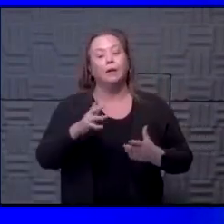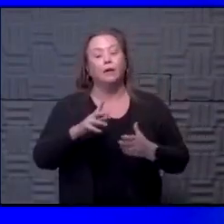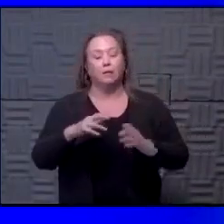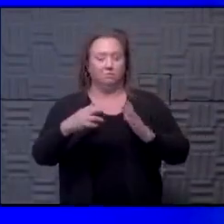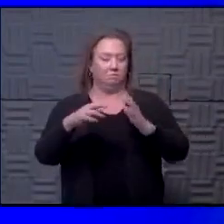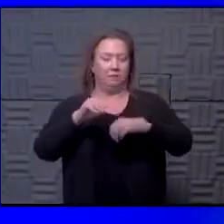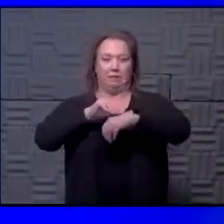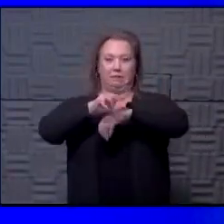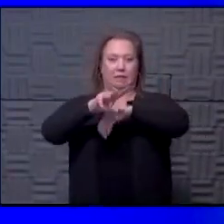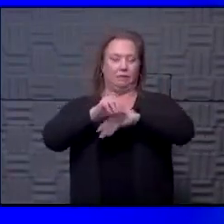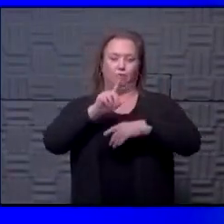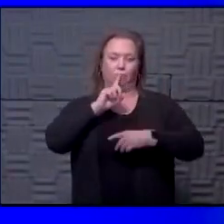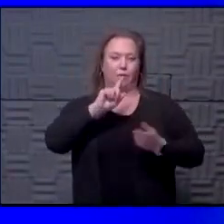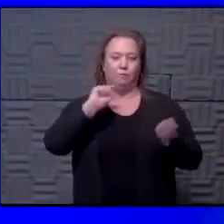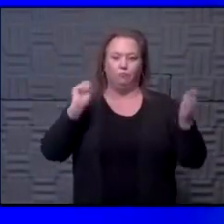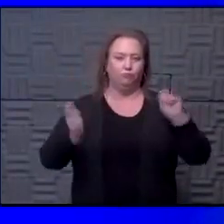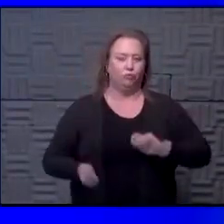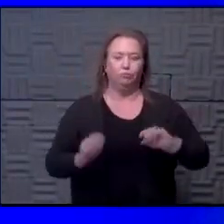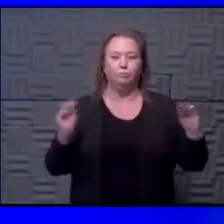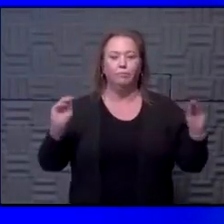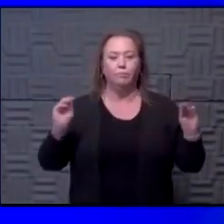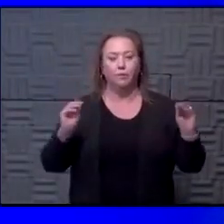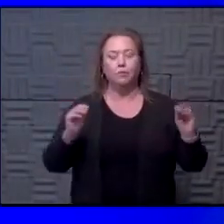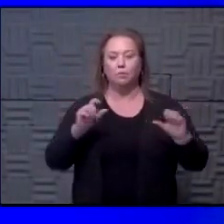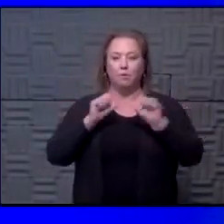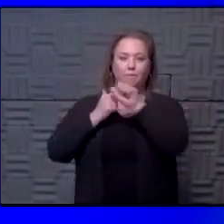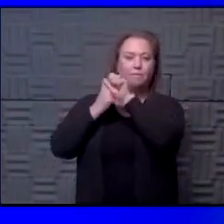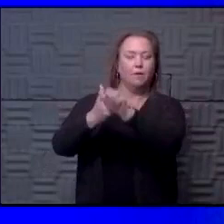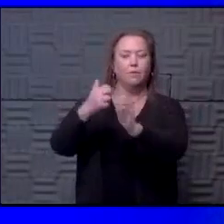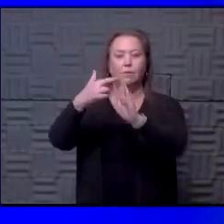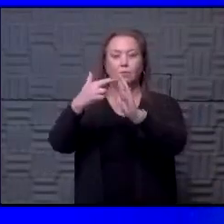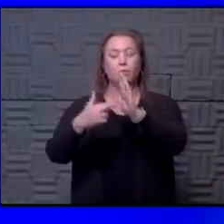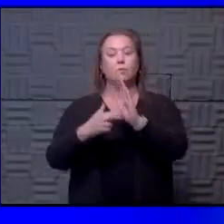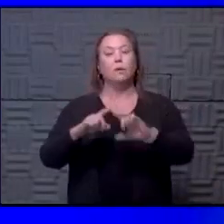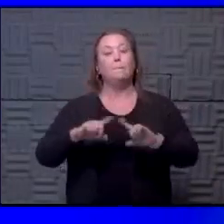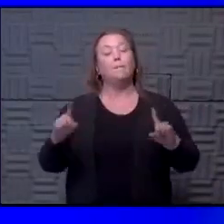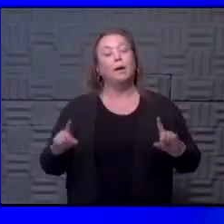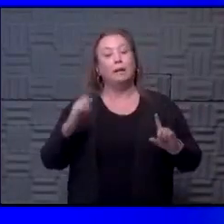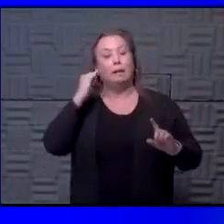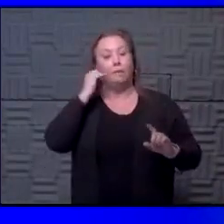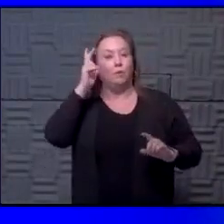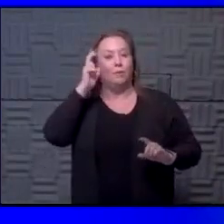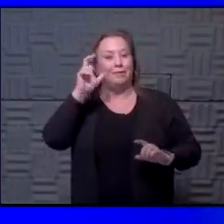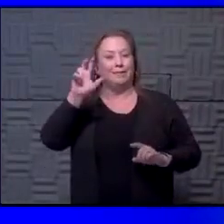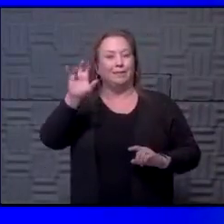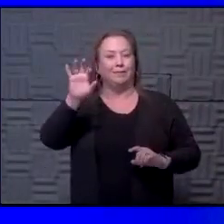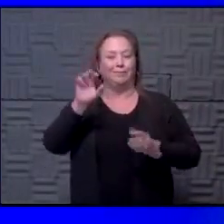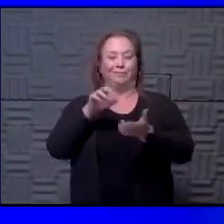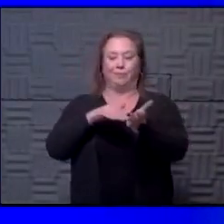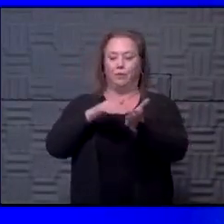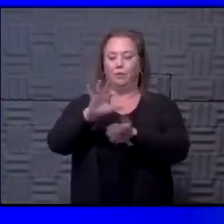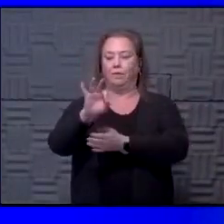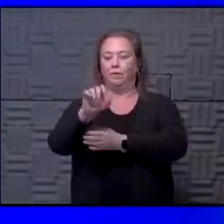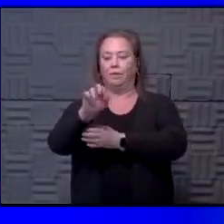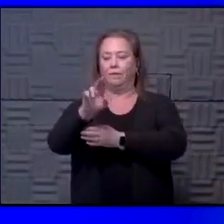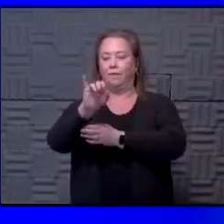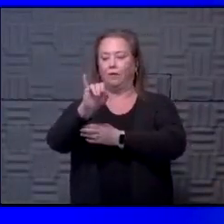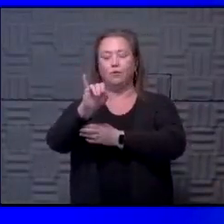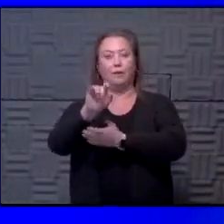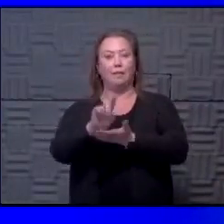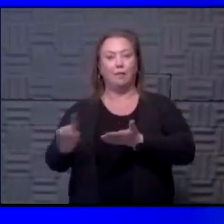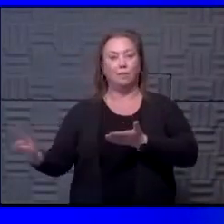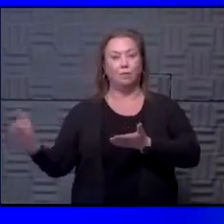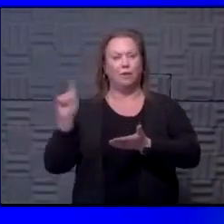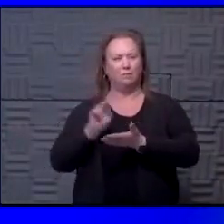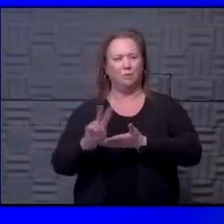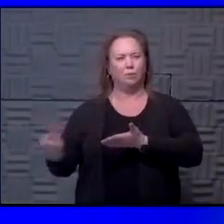there's really no change. So we are kind of sticking with that. But anecdotally, if you even listened to Dr. Fauci a week or 2 ago, when asked about